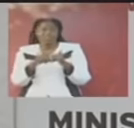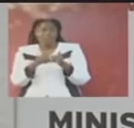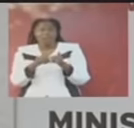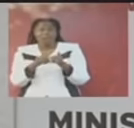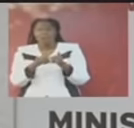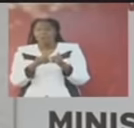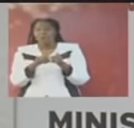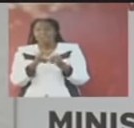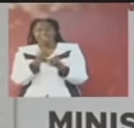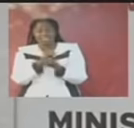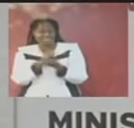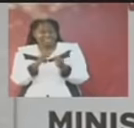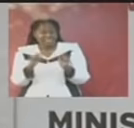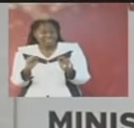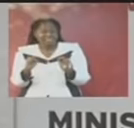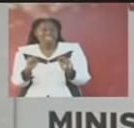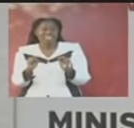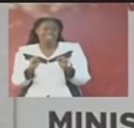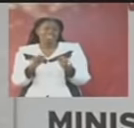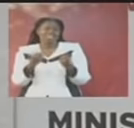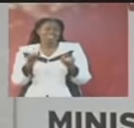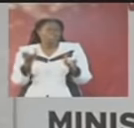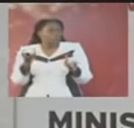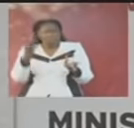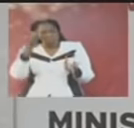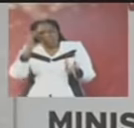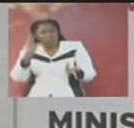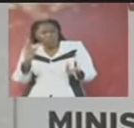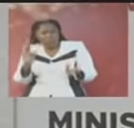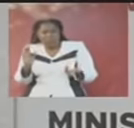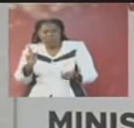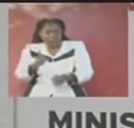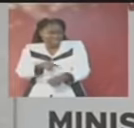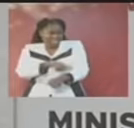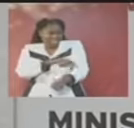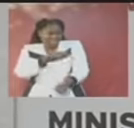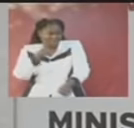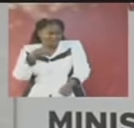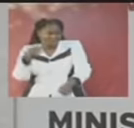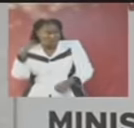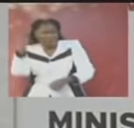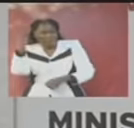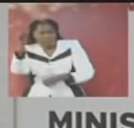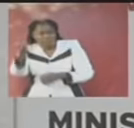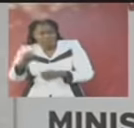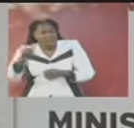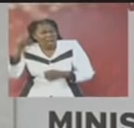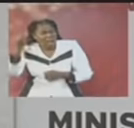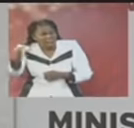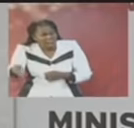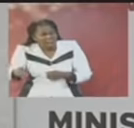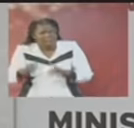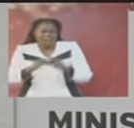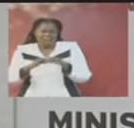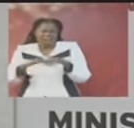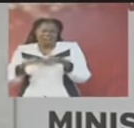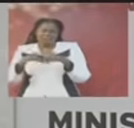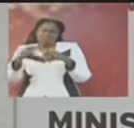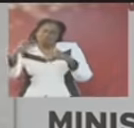to have a better answer to with the passage of time, the long-term efficacy, the long-term effectiveness, the